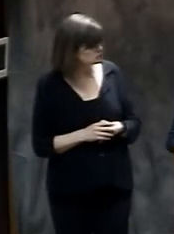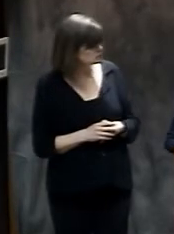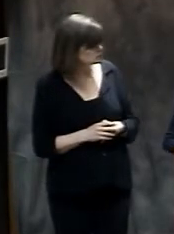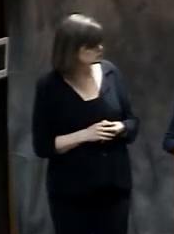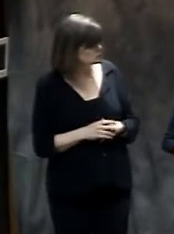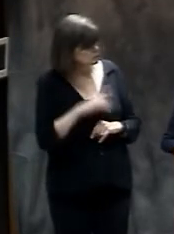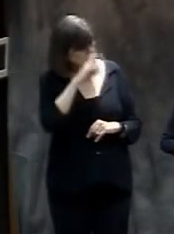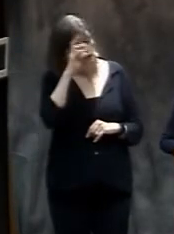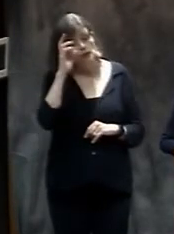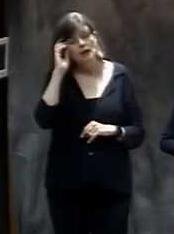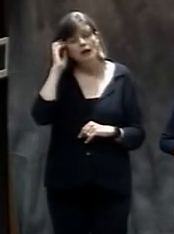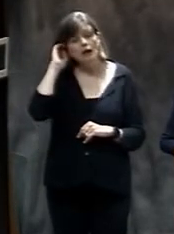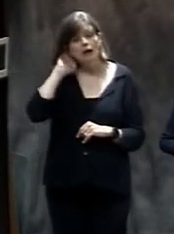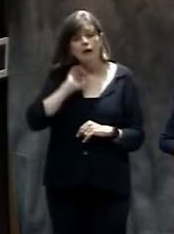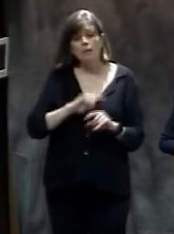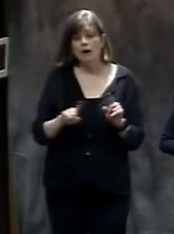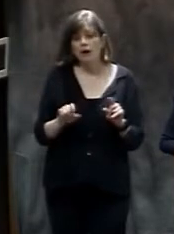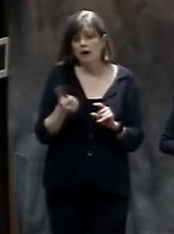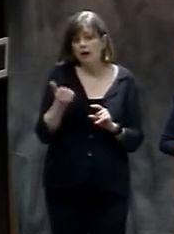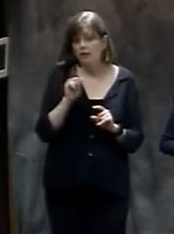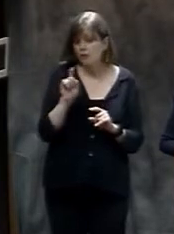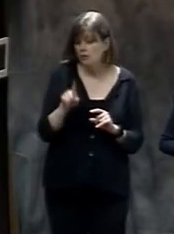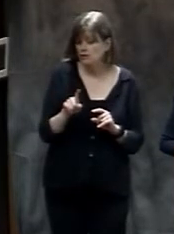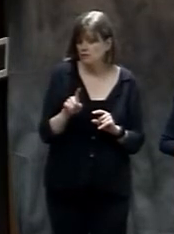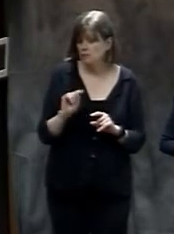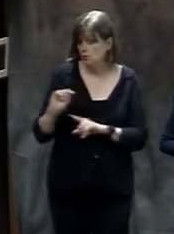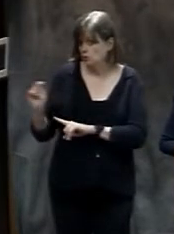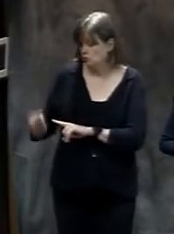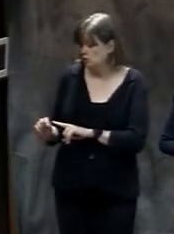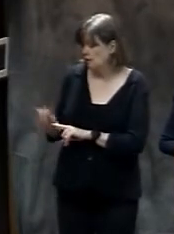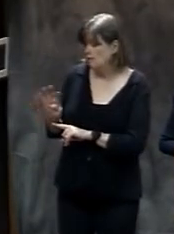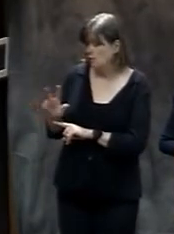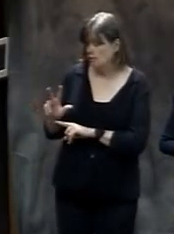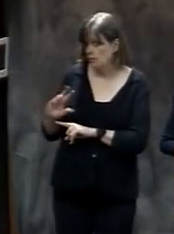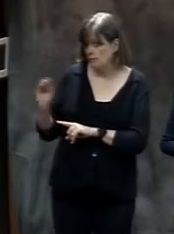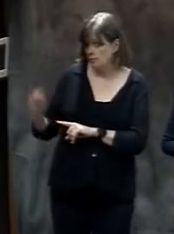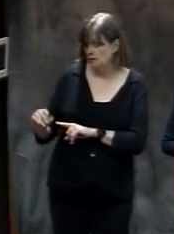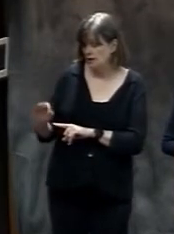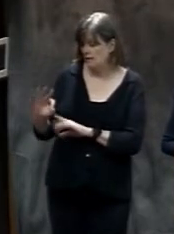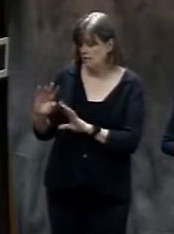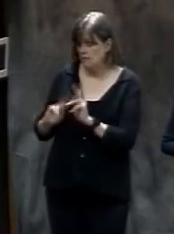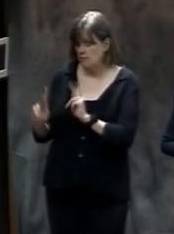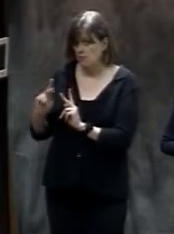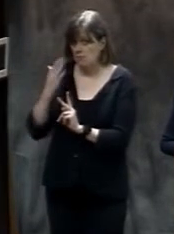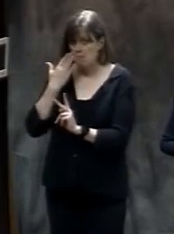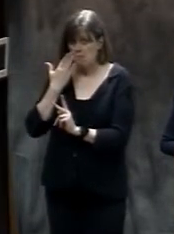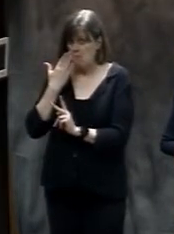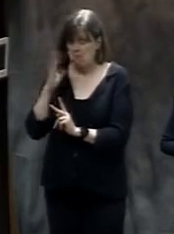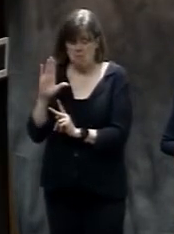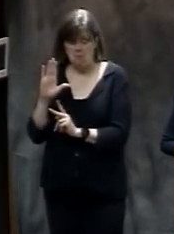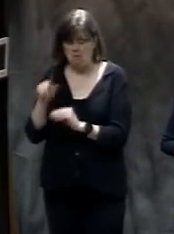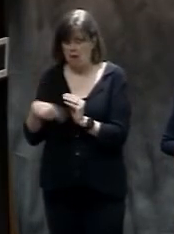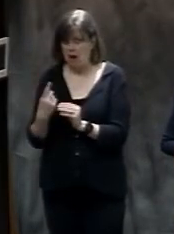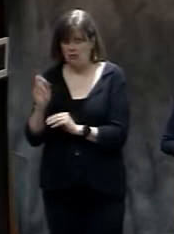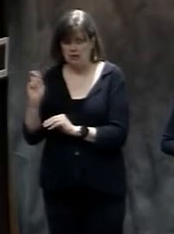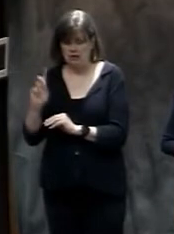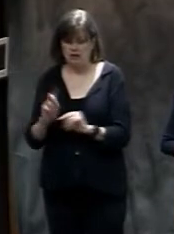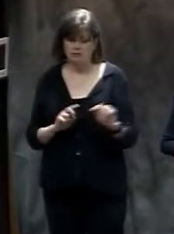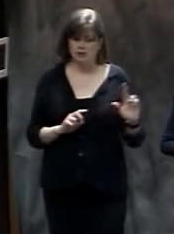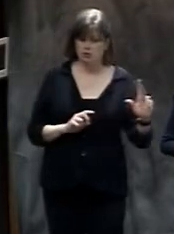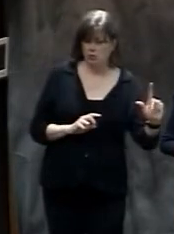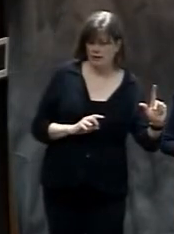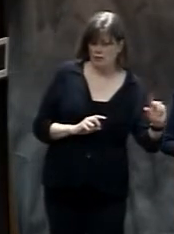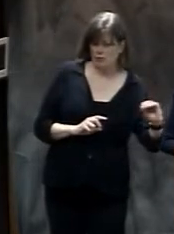ask other questions, so in Tucson, 43% of the population was not aware of dengue, compared to 23% in